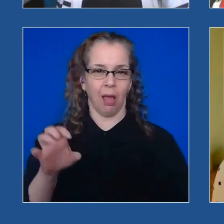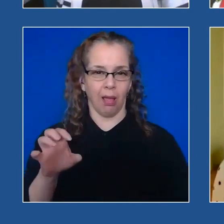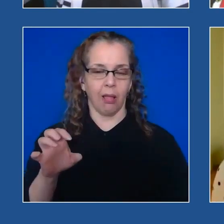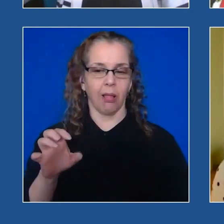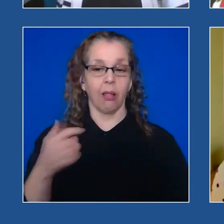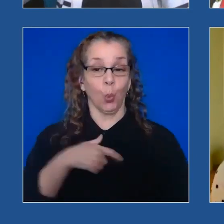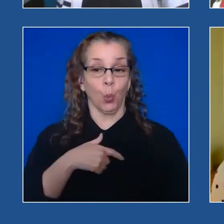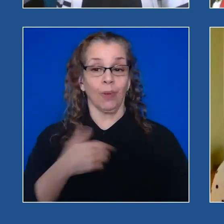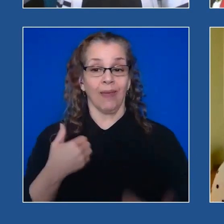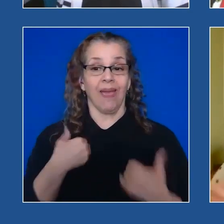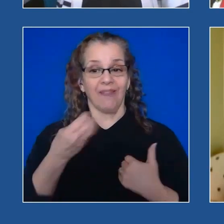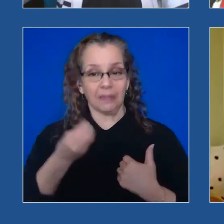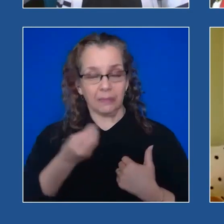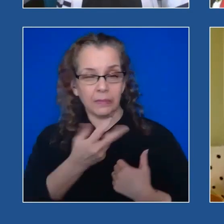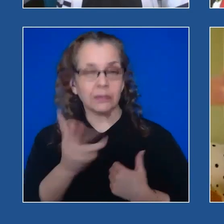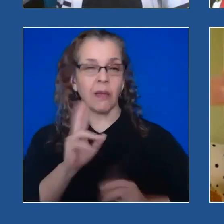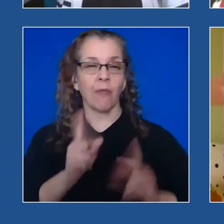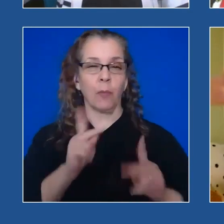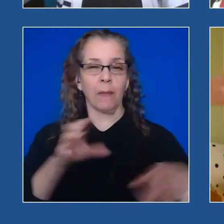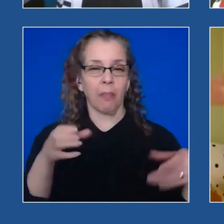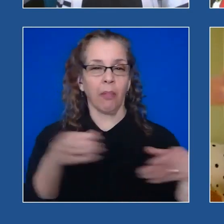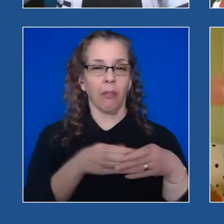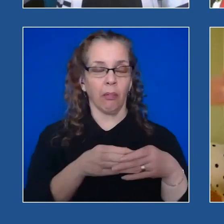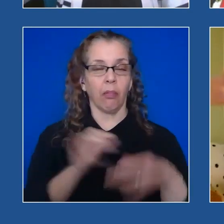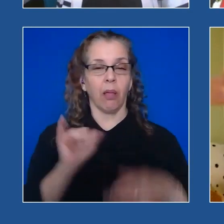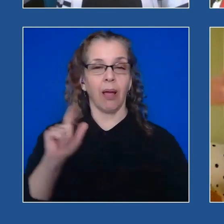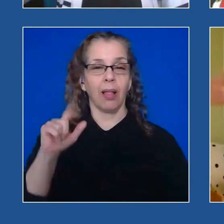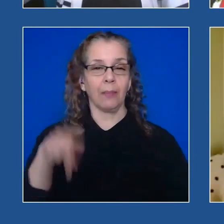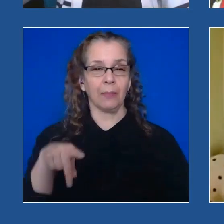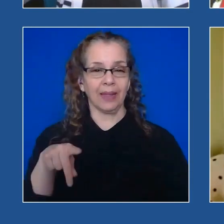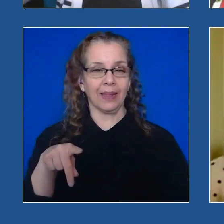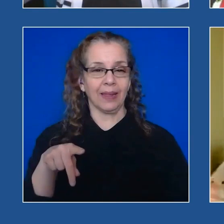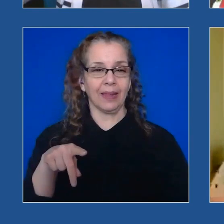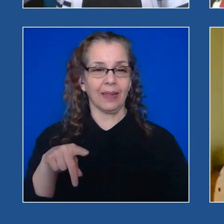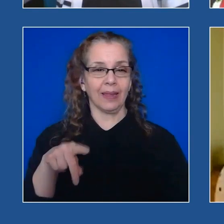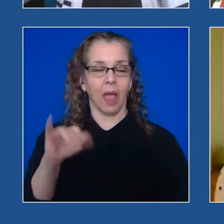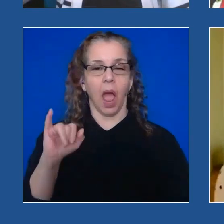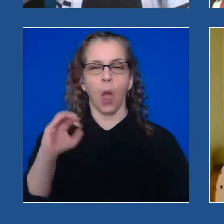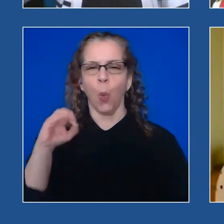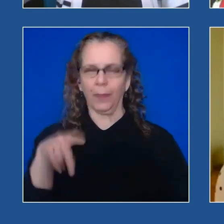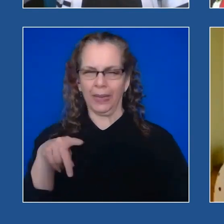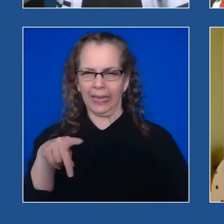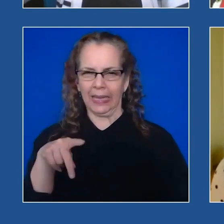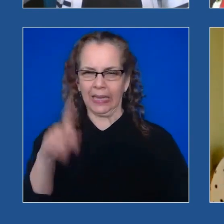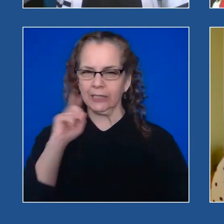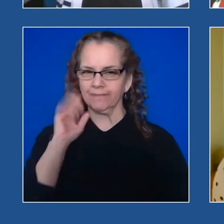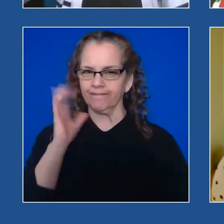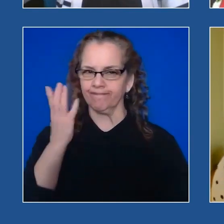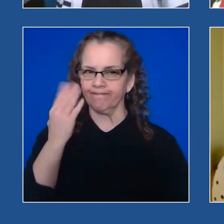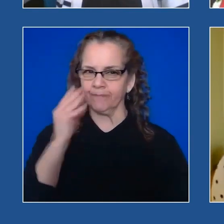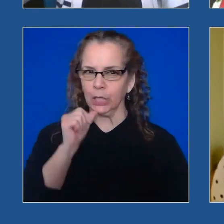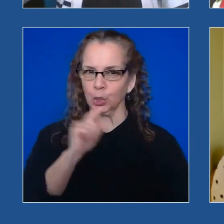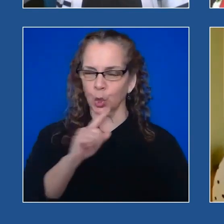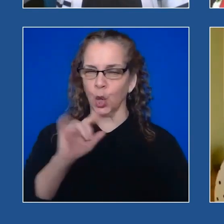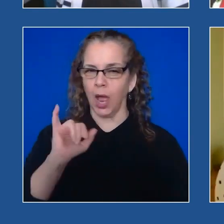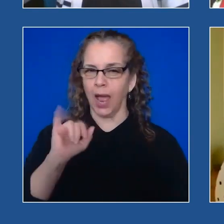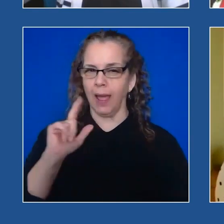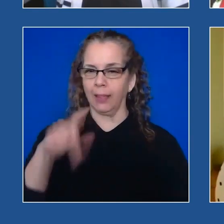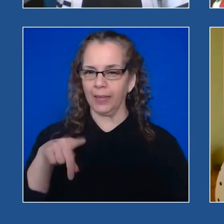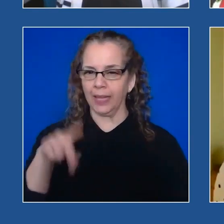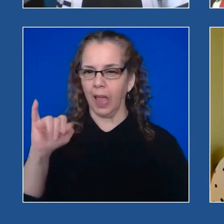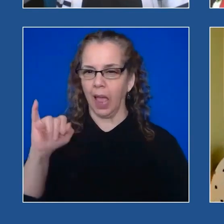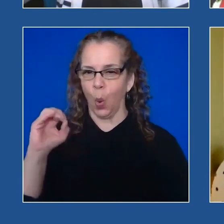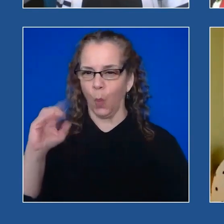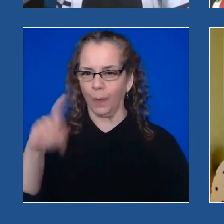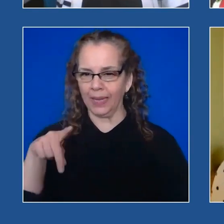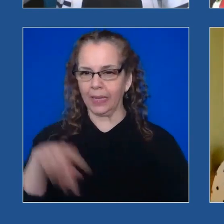the DBT specific IOP transferred from other IOPs or coming from other places within the hospital, and they already have PROMIS